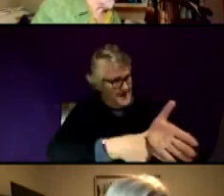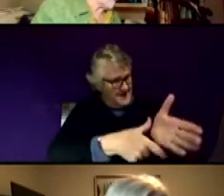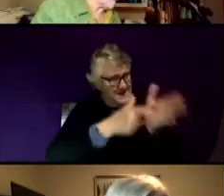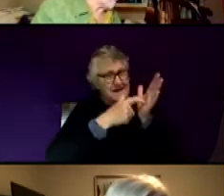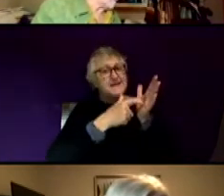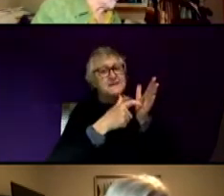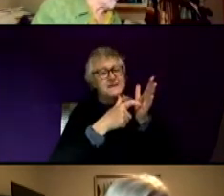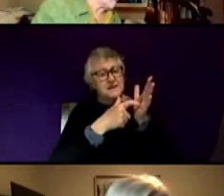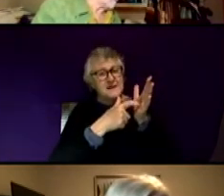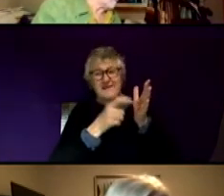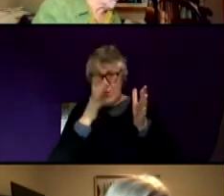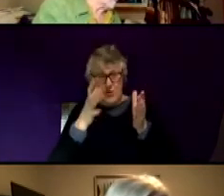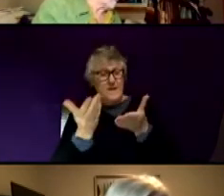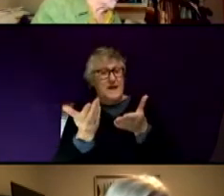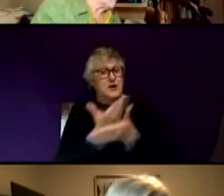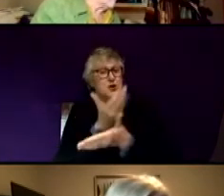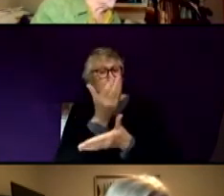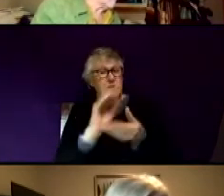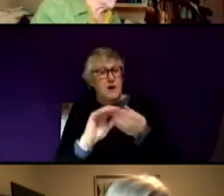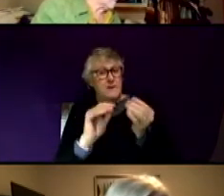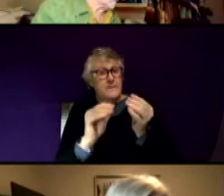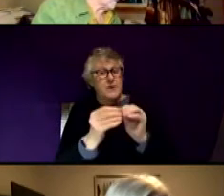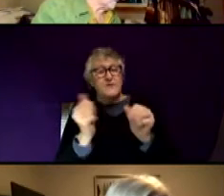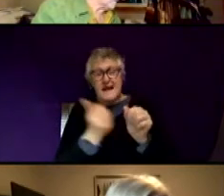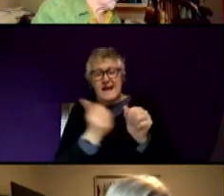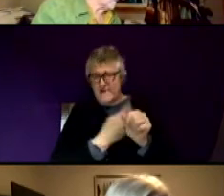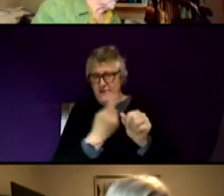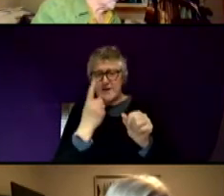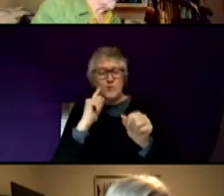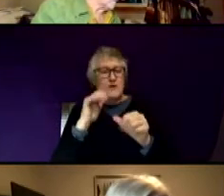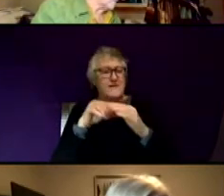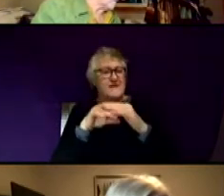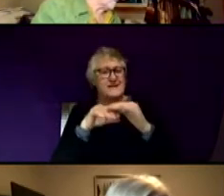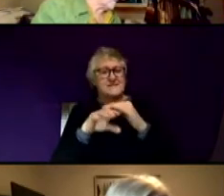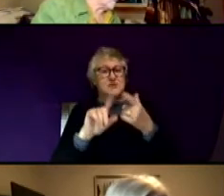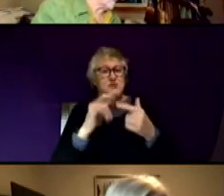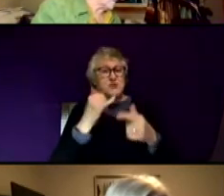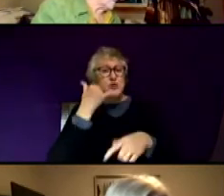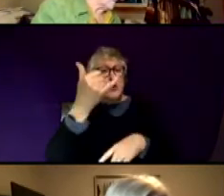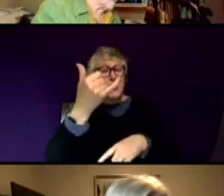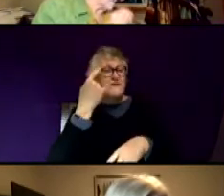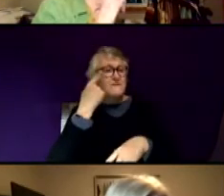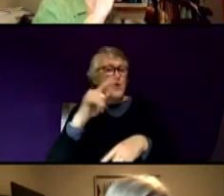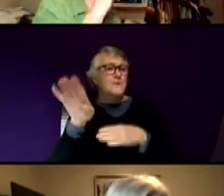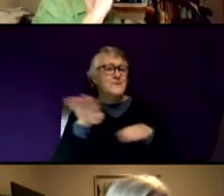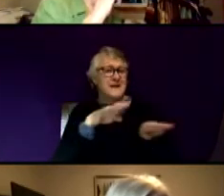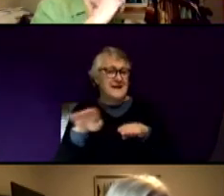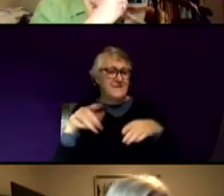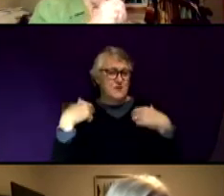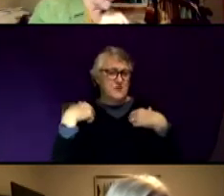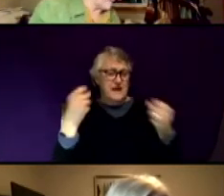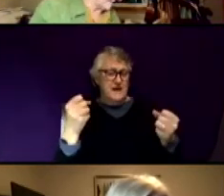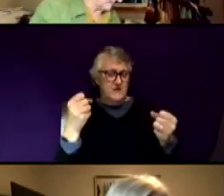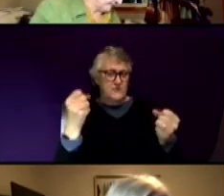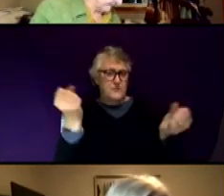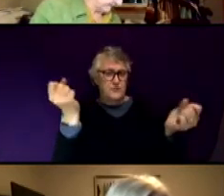new number that everyone's going to have access to call for behavioral health crisis that's tied in